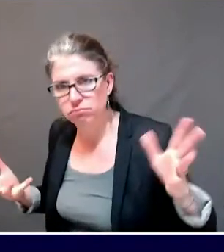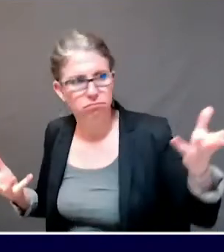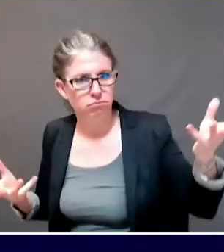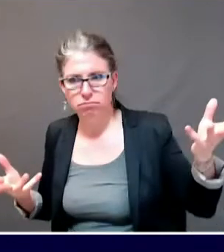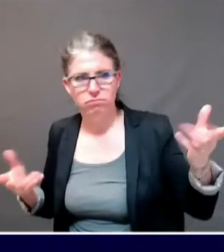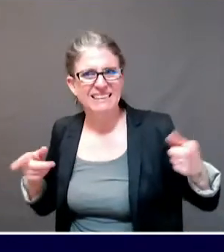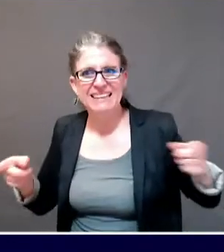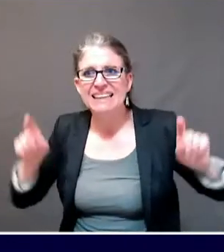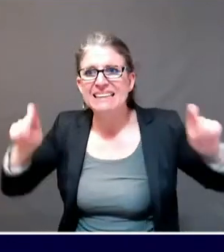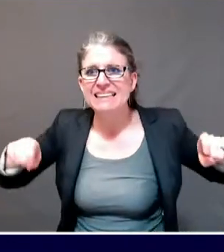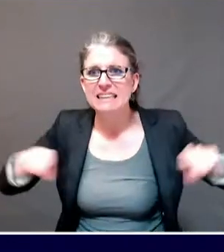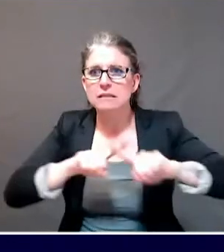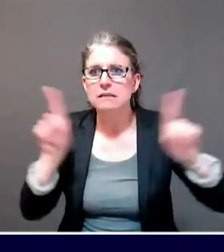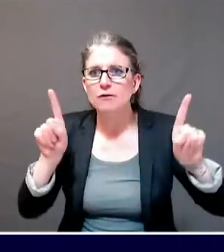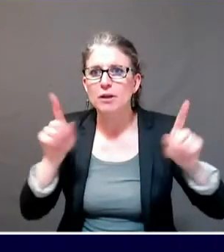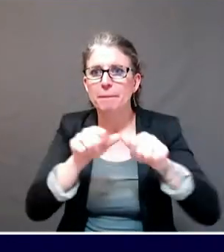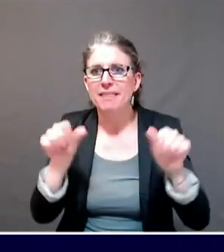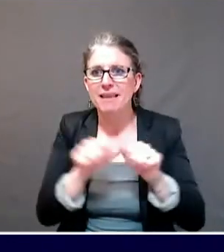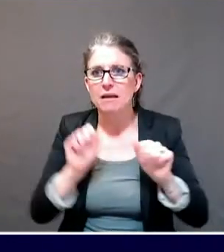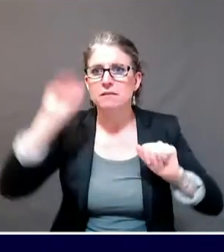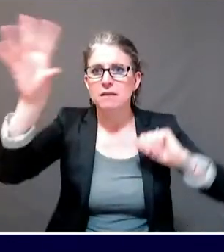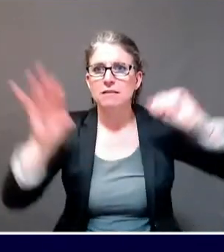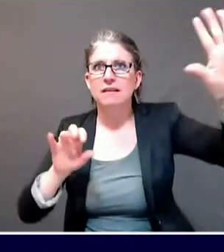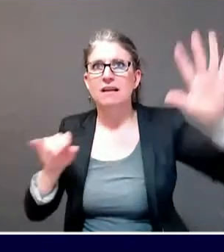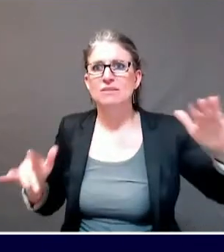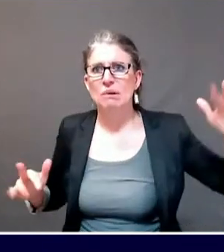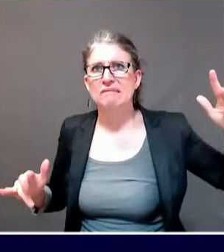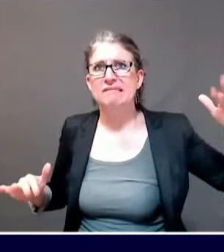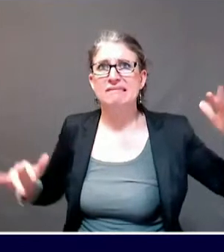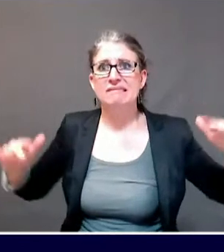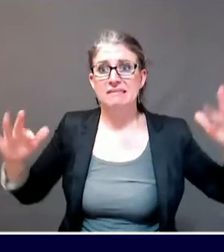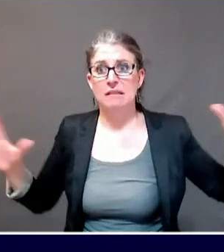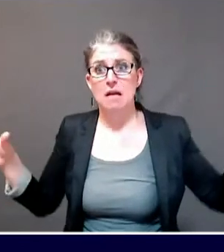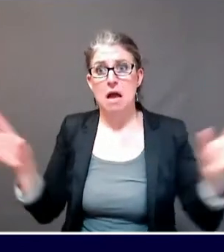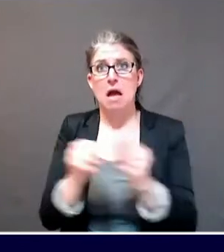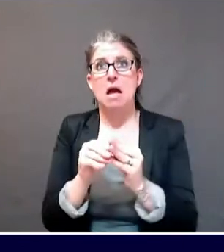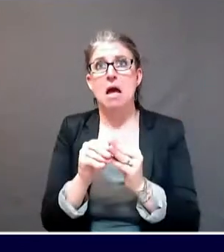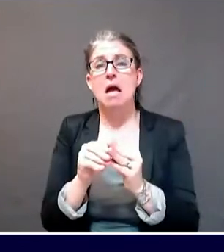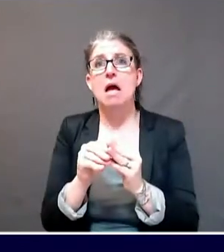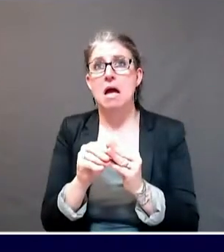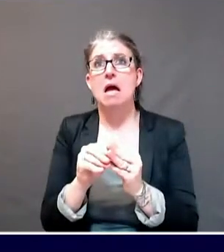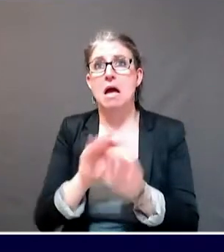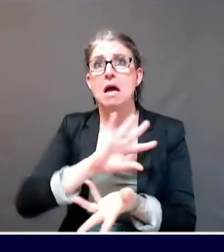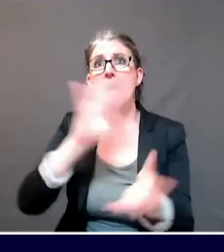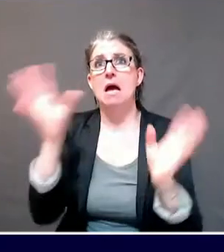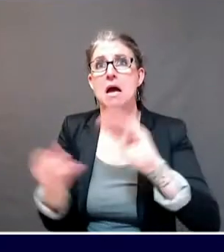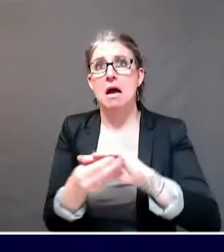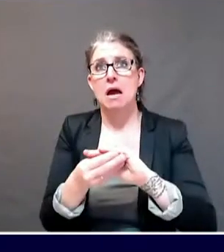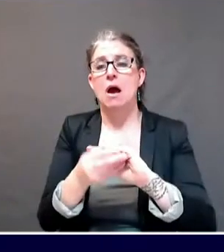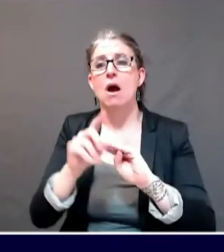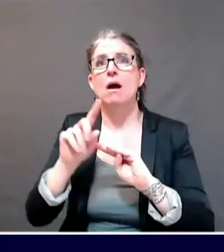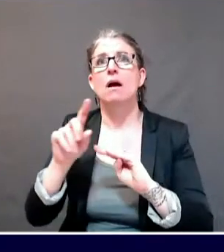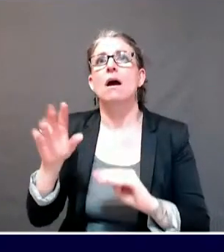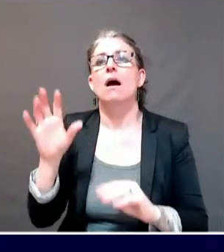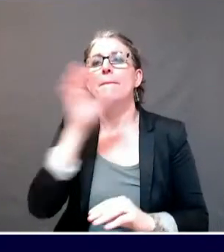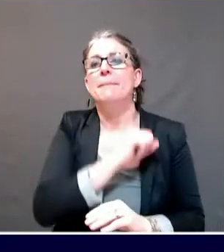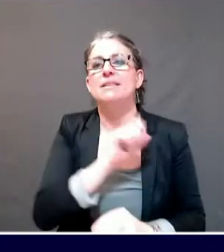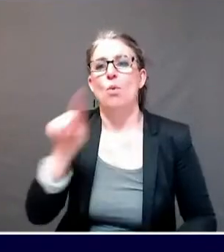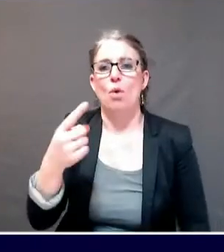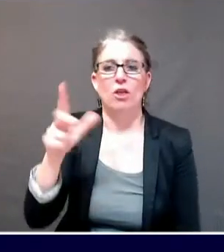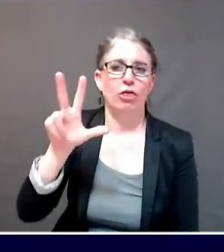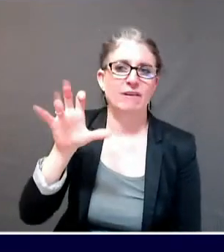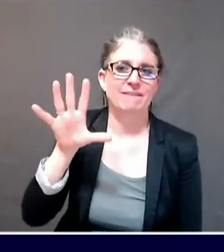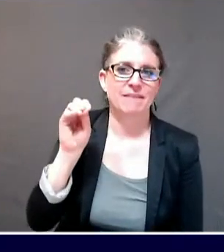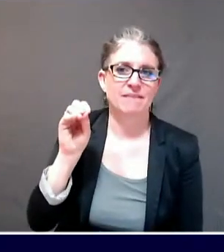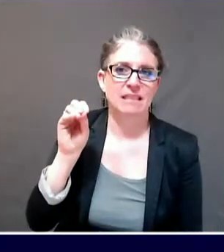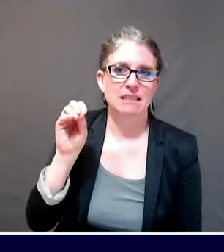significantly more numbers of Pfizer doses and commensurately fewer Moderna doses had a significant operational impact for us.